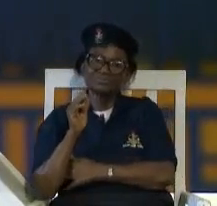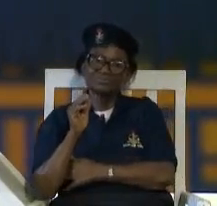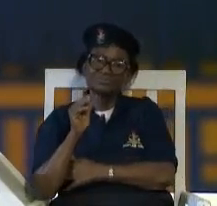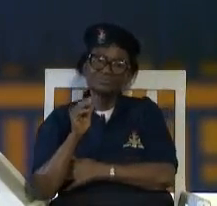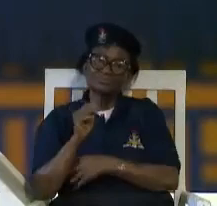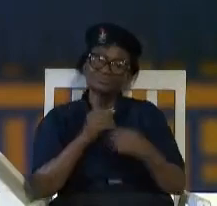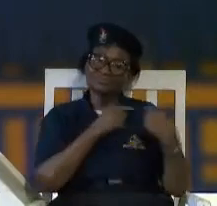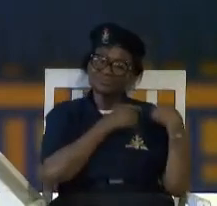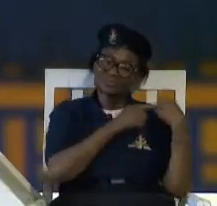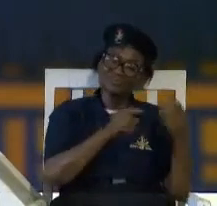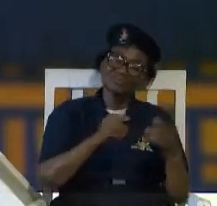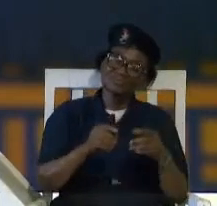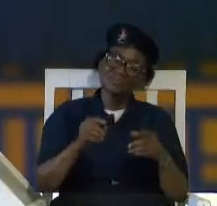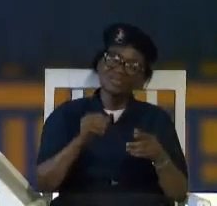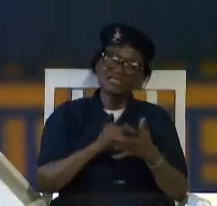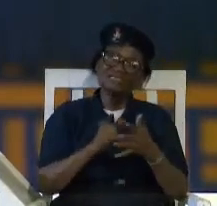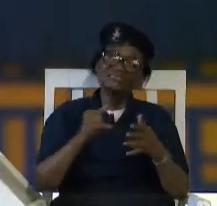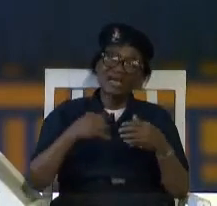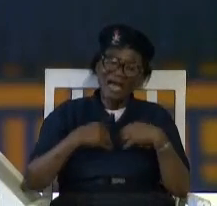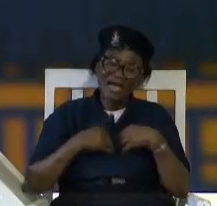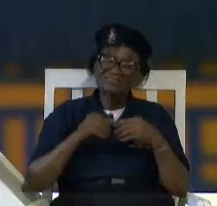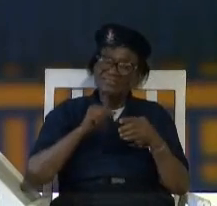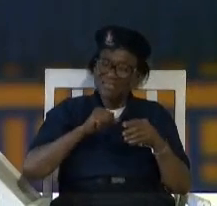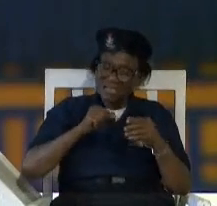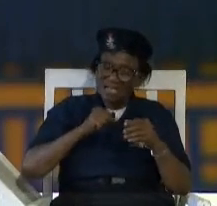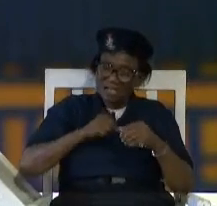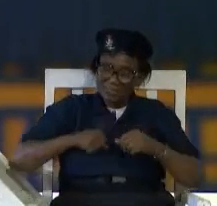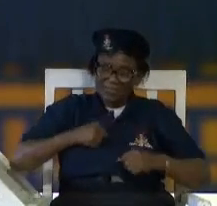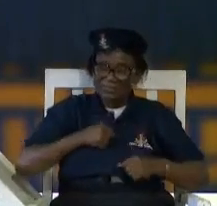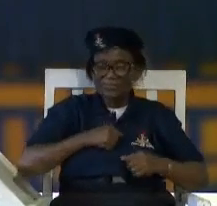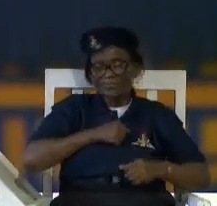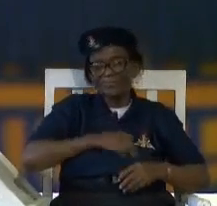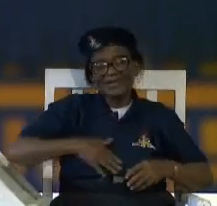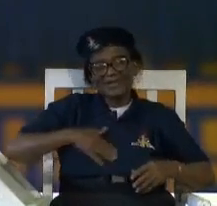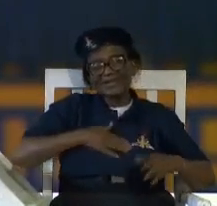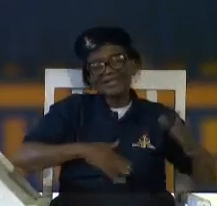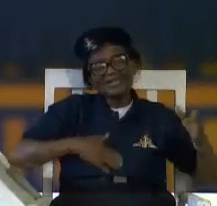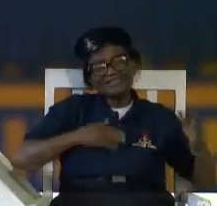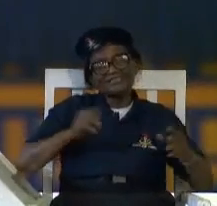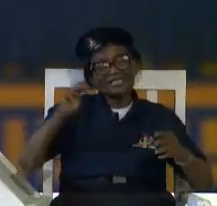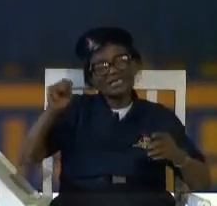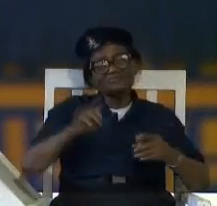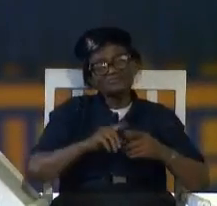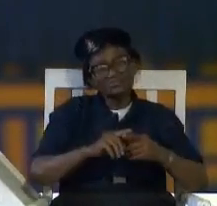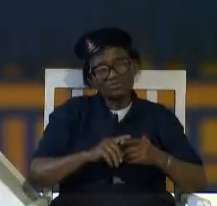since it has pleased him to keep me alive to see this week,